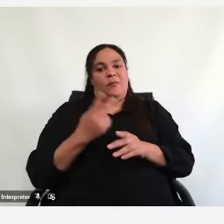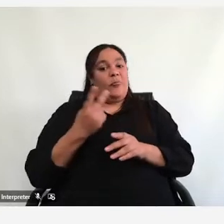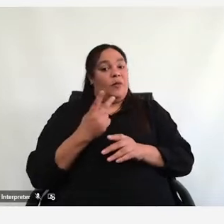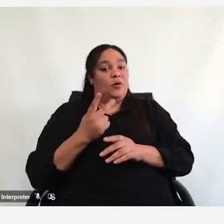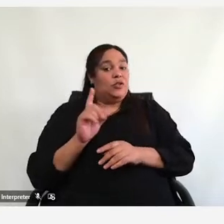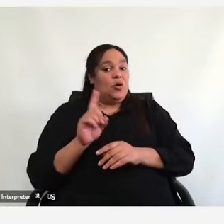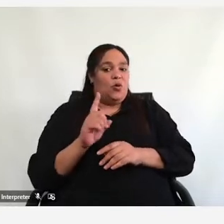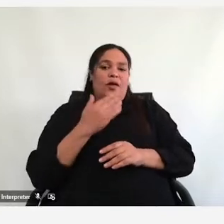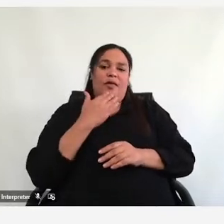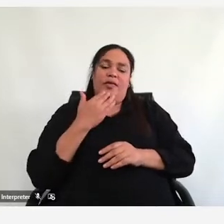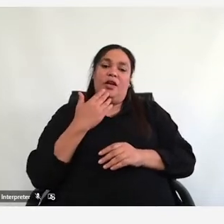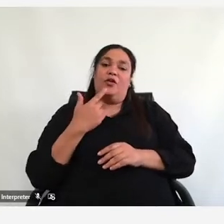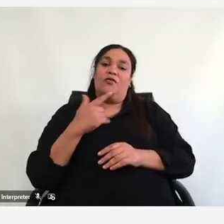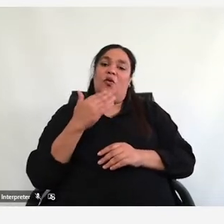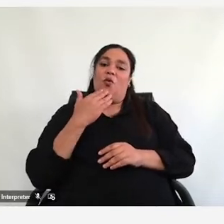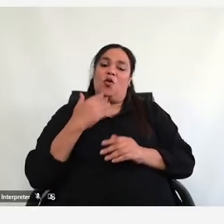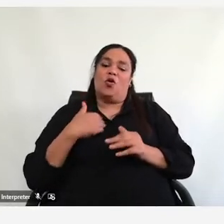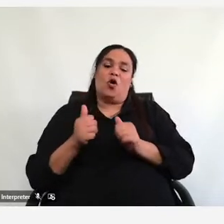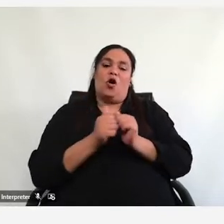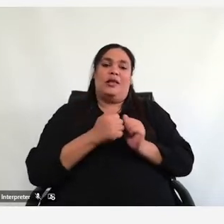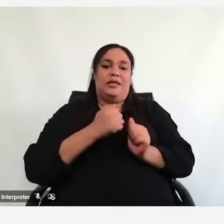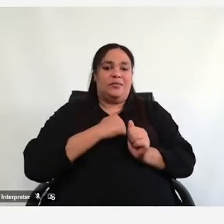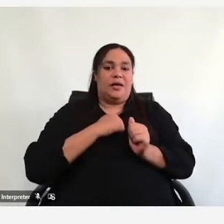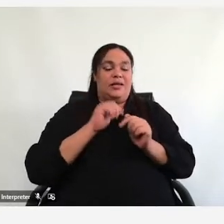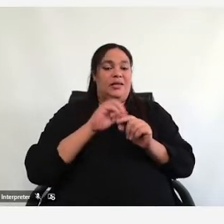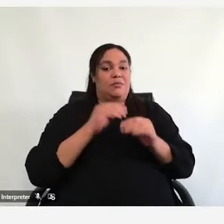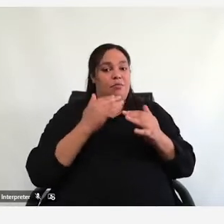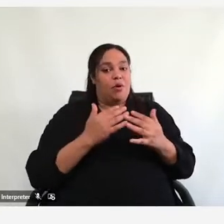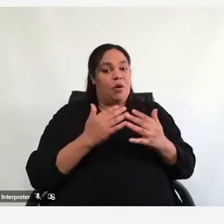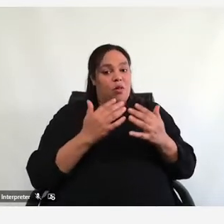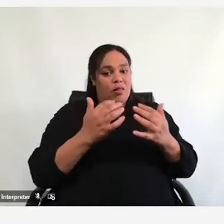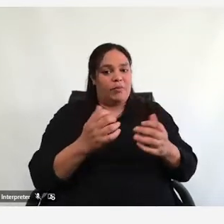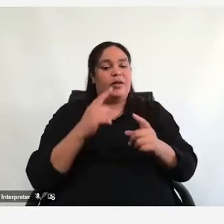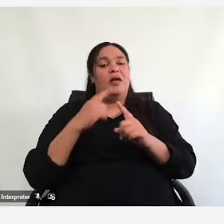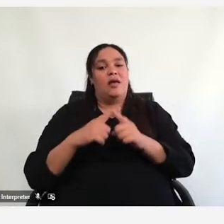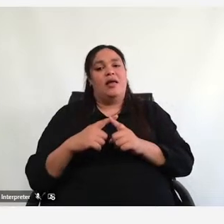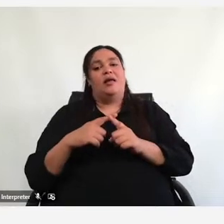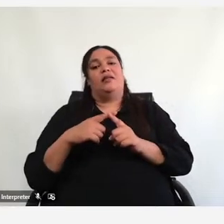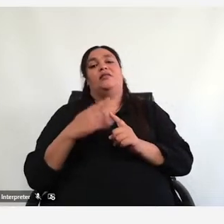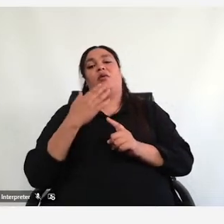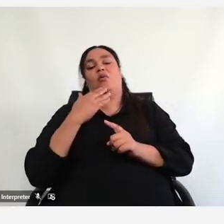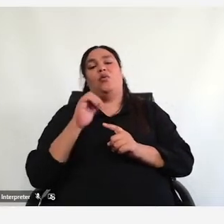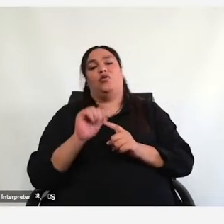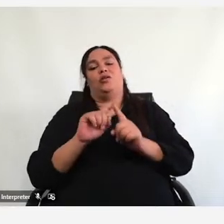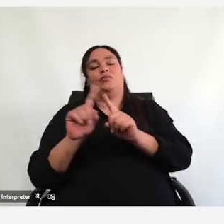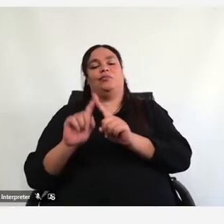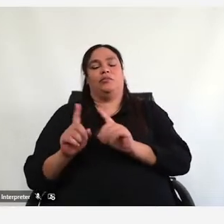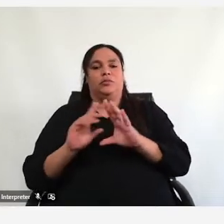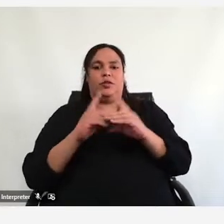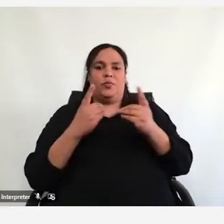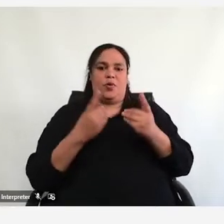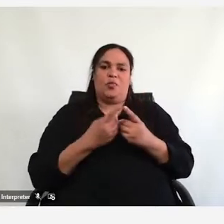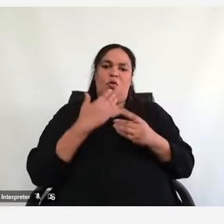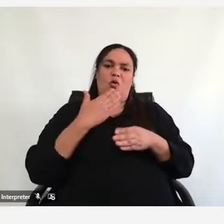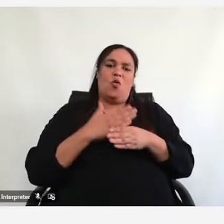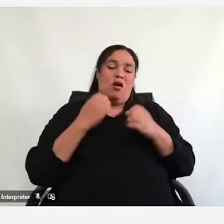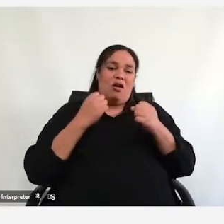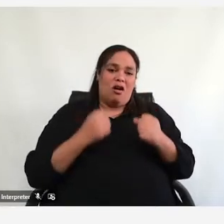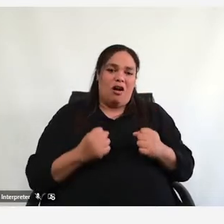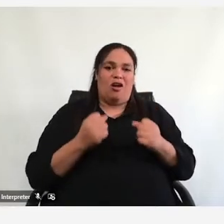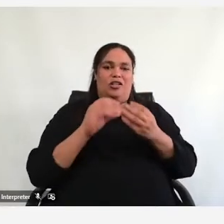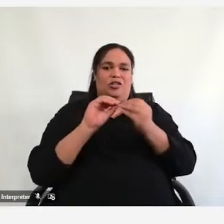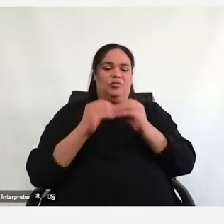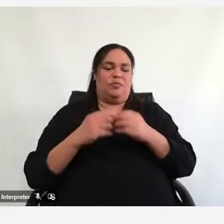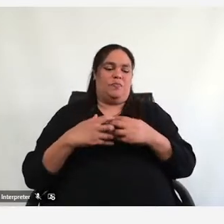as thank you to my colleagues in the cabinet and as well in the respective departments who worked very hard to put